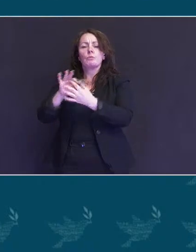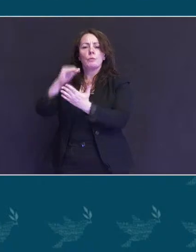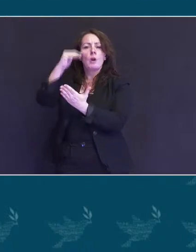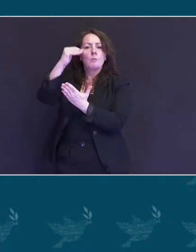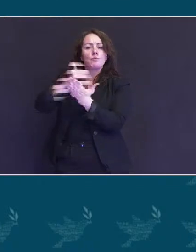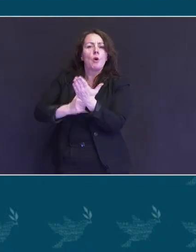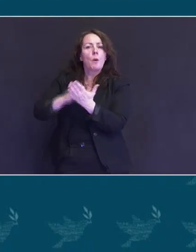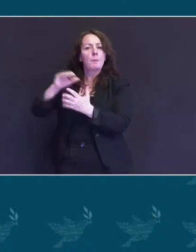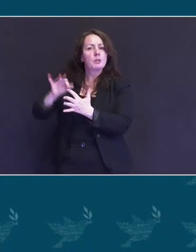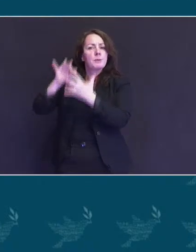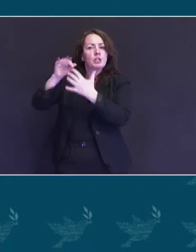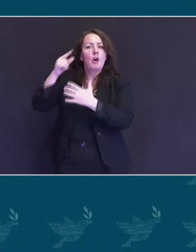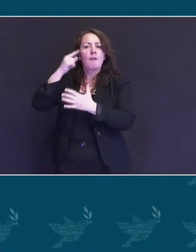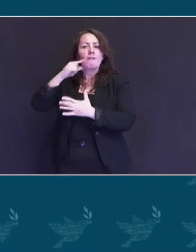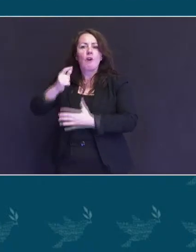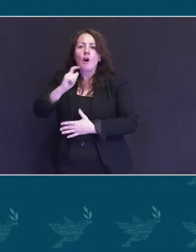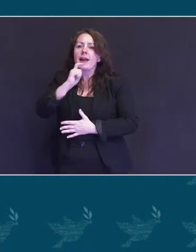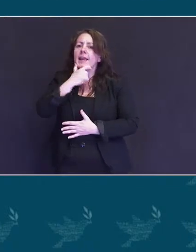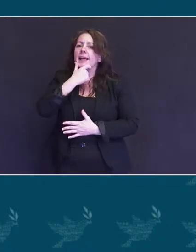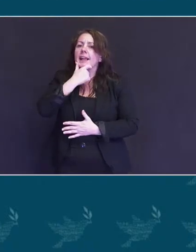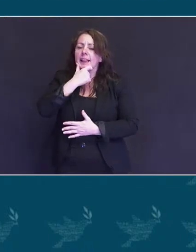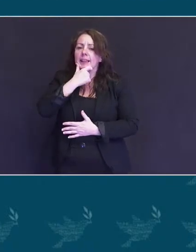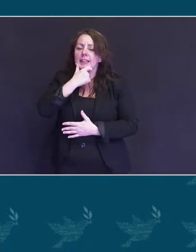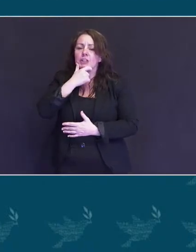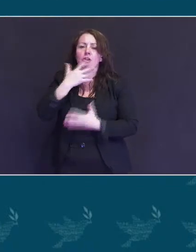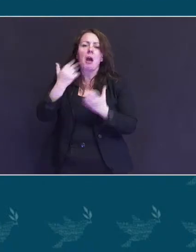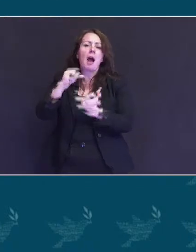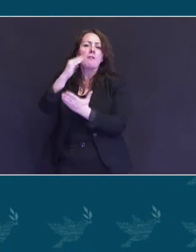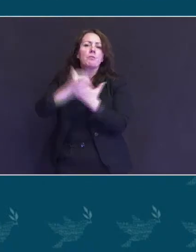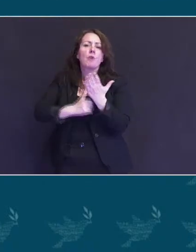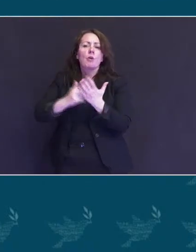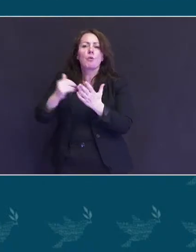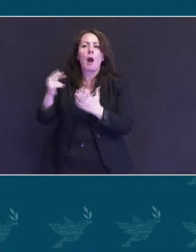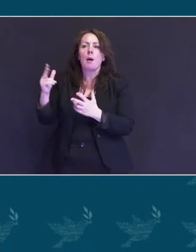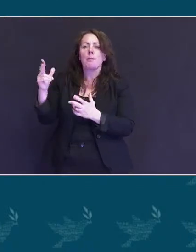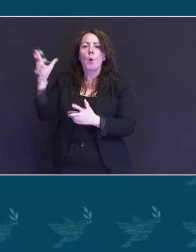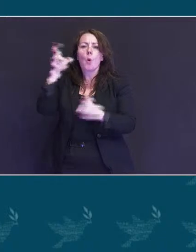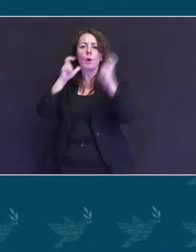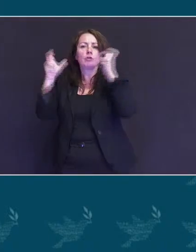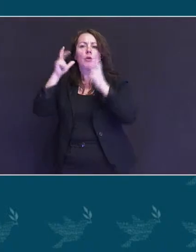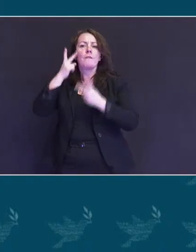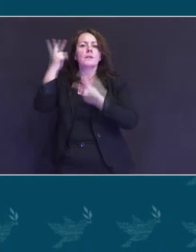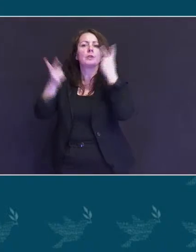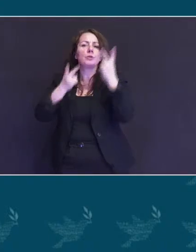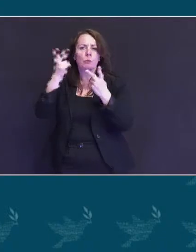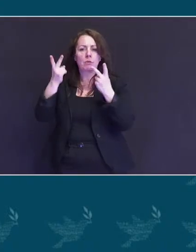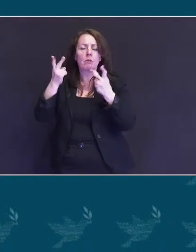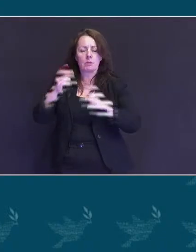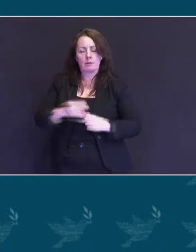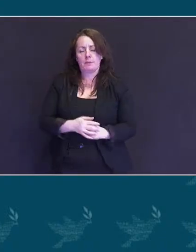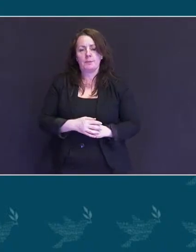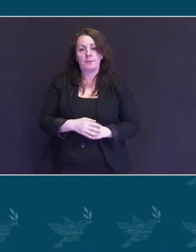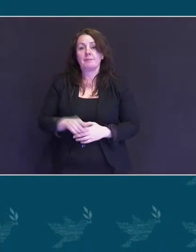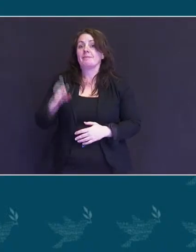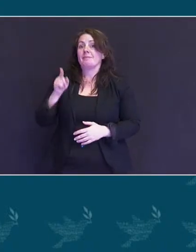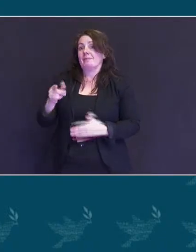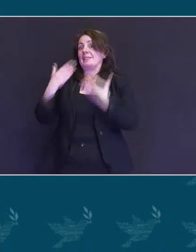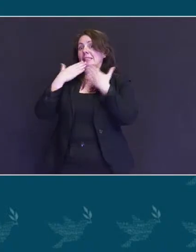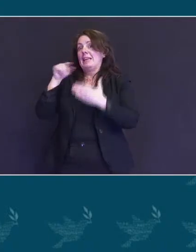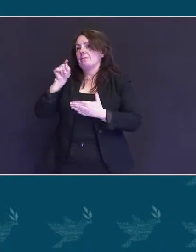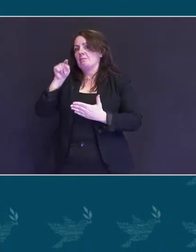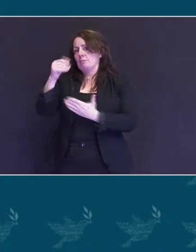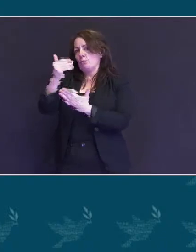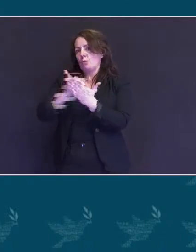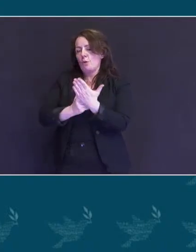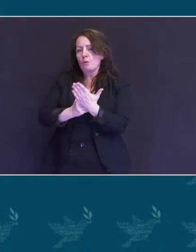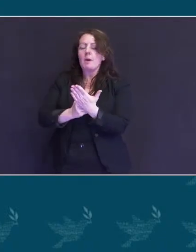audiovisual program, or the LEAP. But so through this program, that's where we now brought